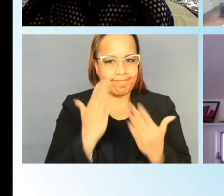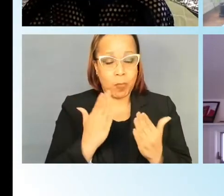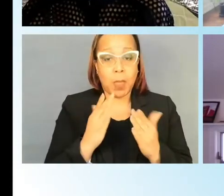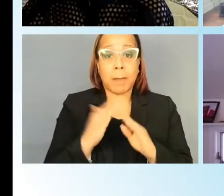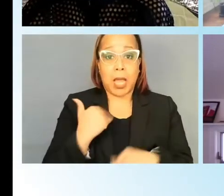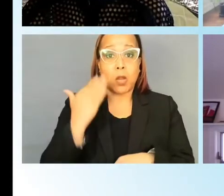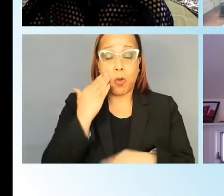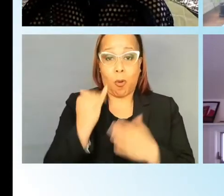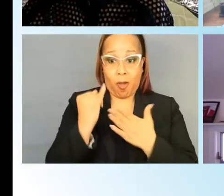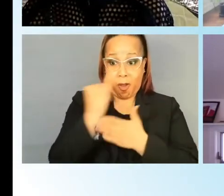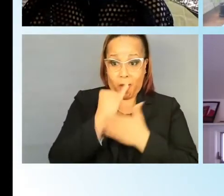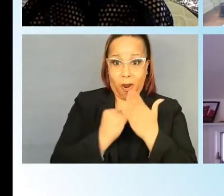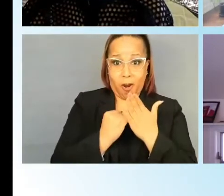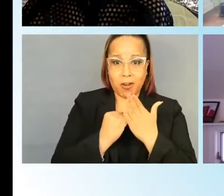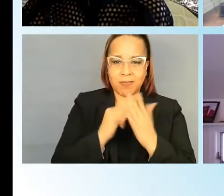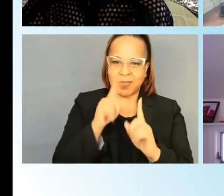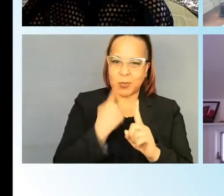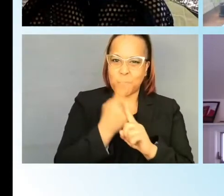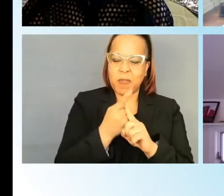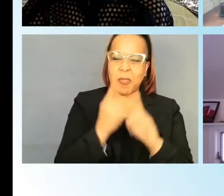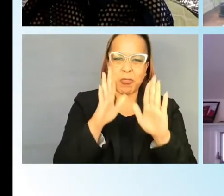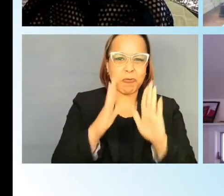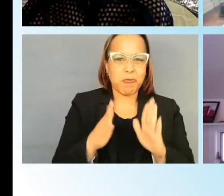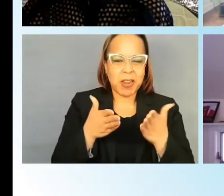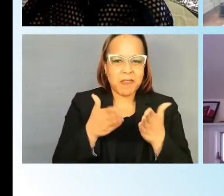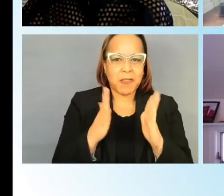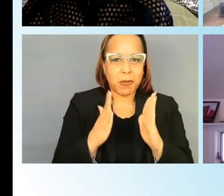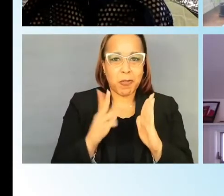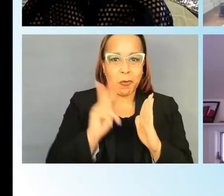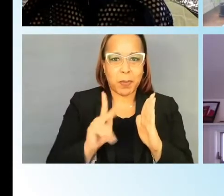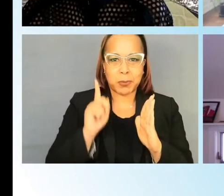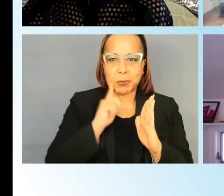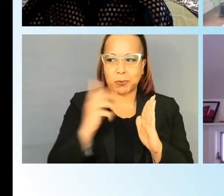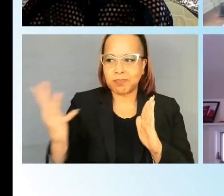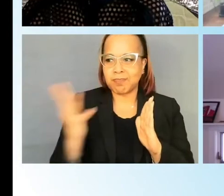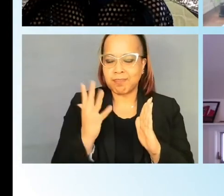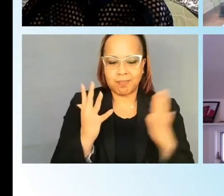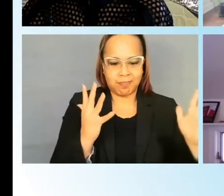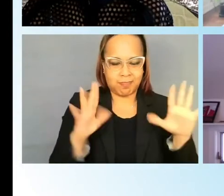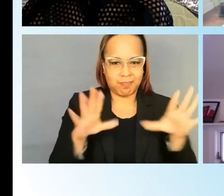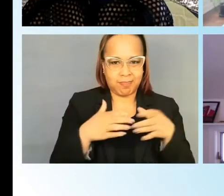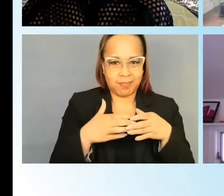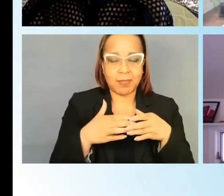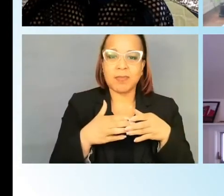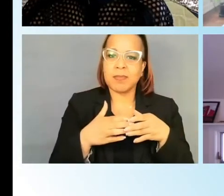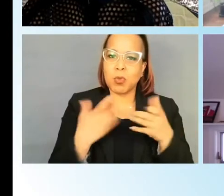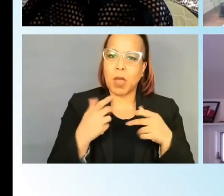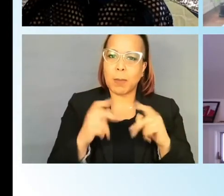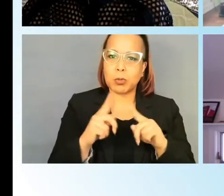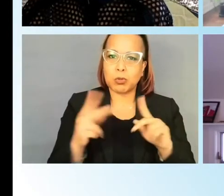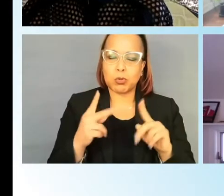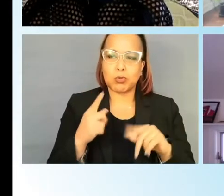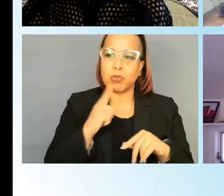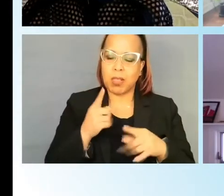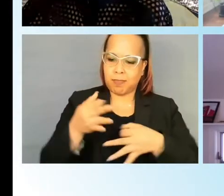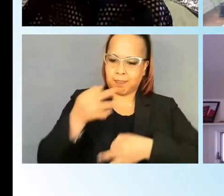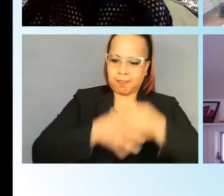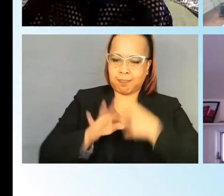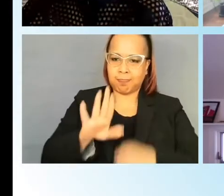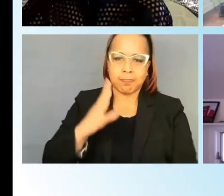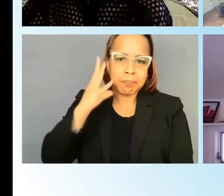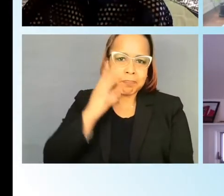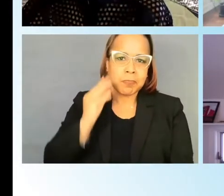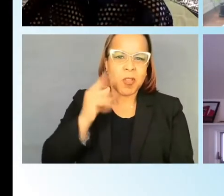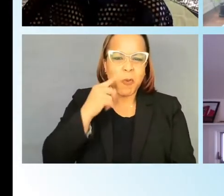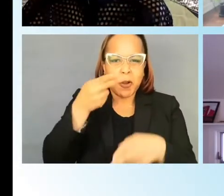is one of the greatest vehicles to bring people together. It gives you a chance to stand in somebody else's shoes for a few moments,